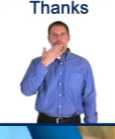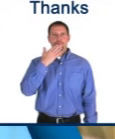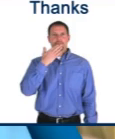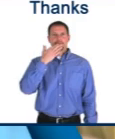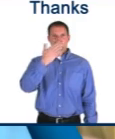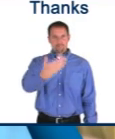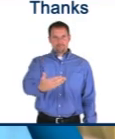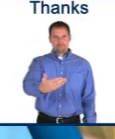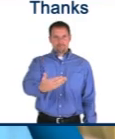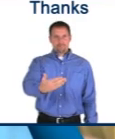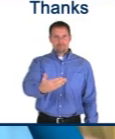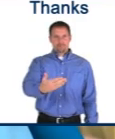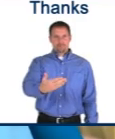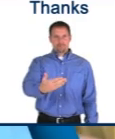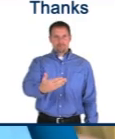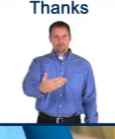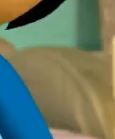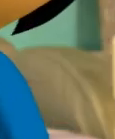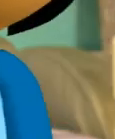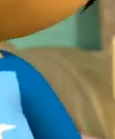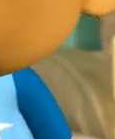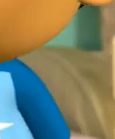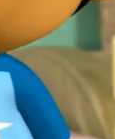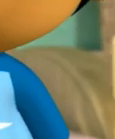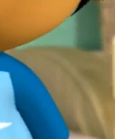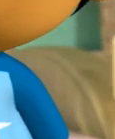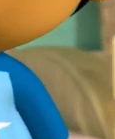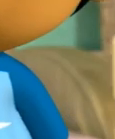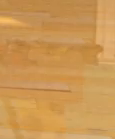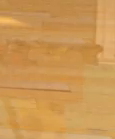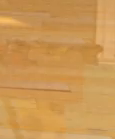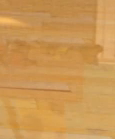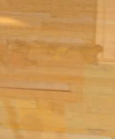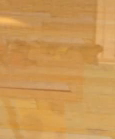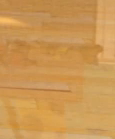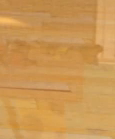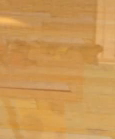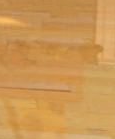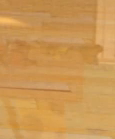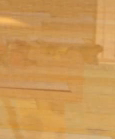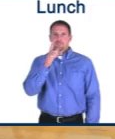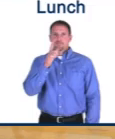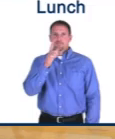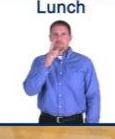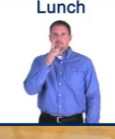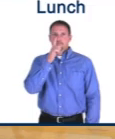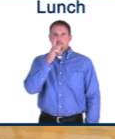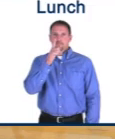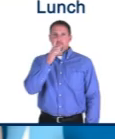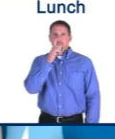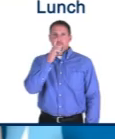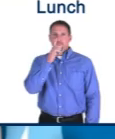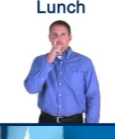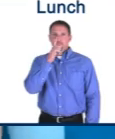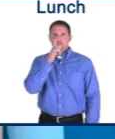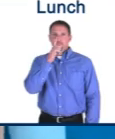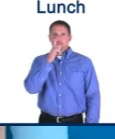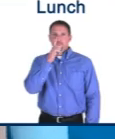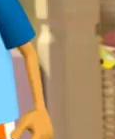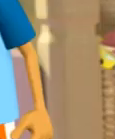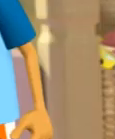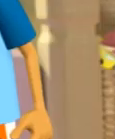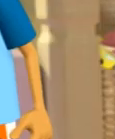Thanks for helping me put the toys away, Peter. You're welcome. Are you kids ready for lunch now?